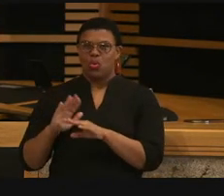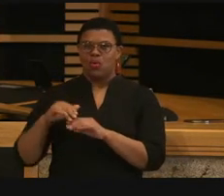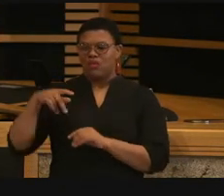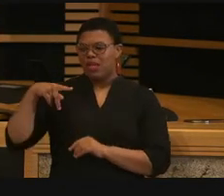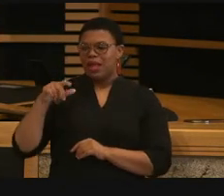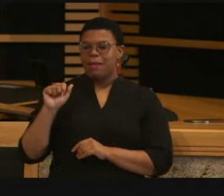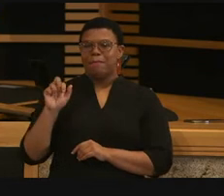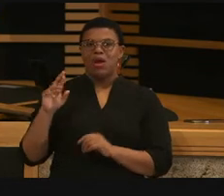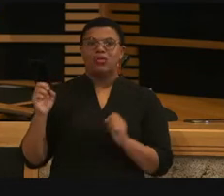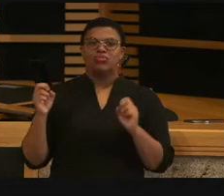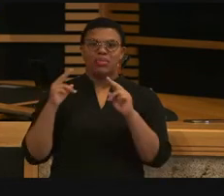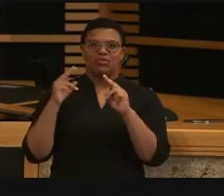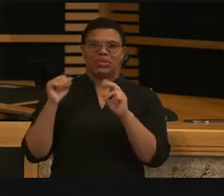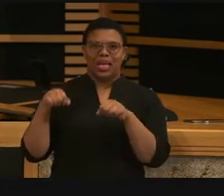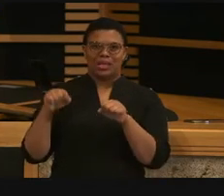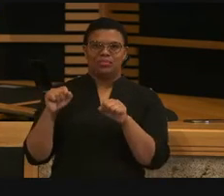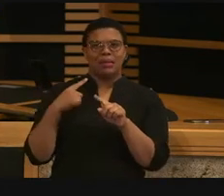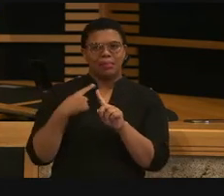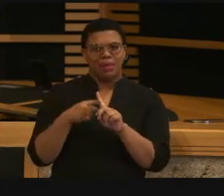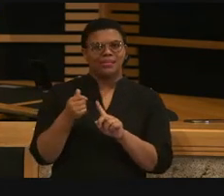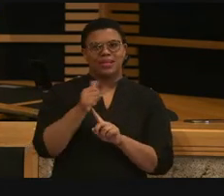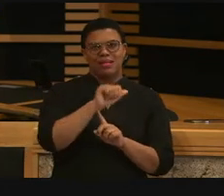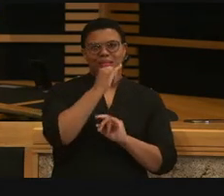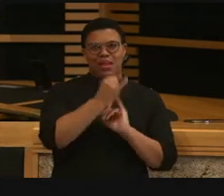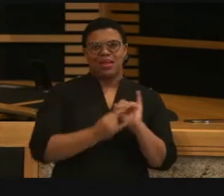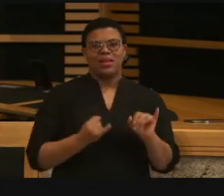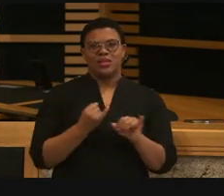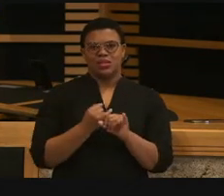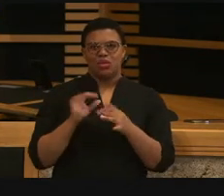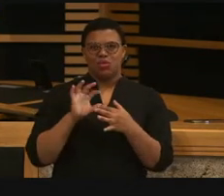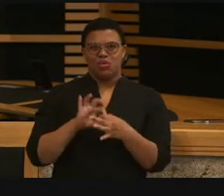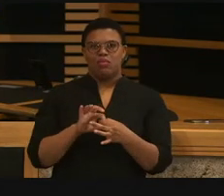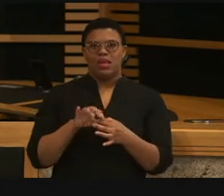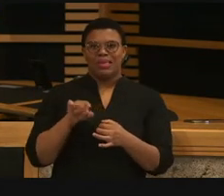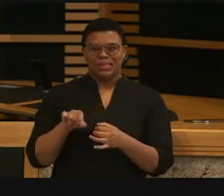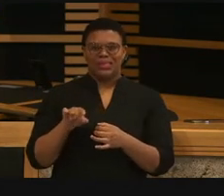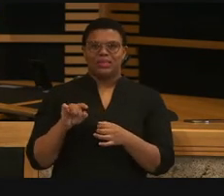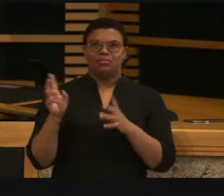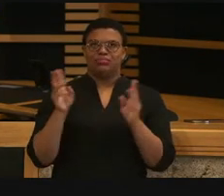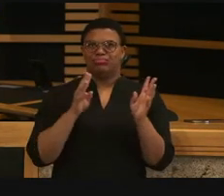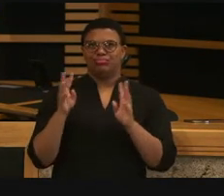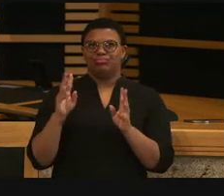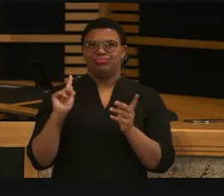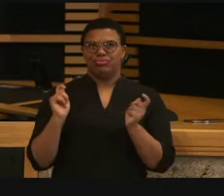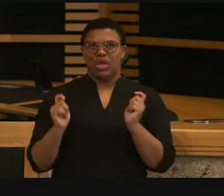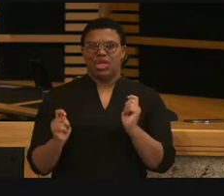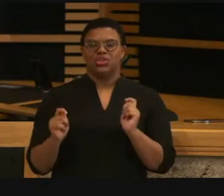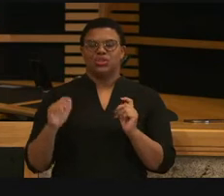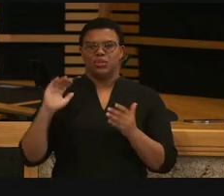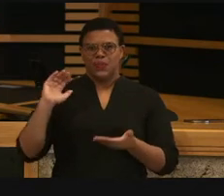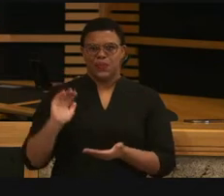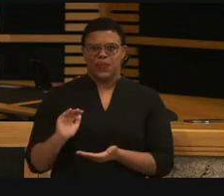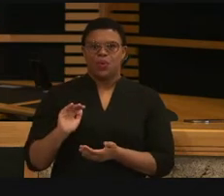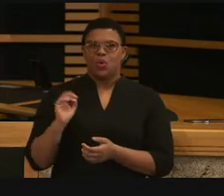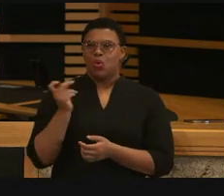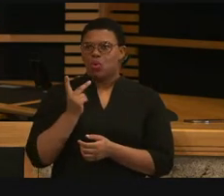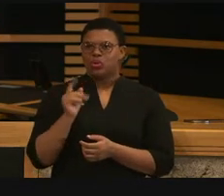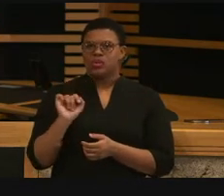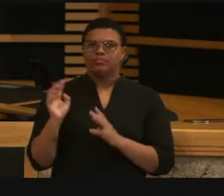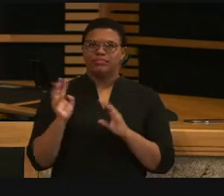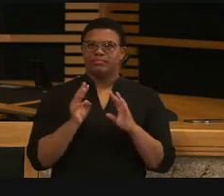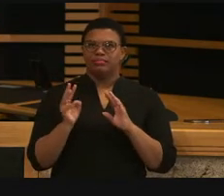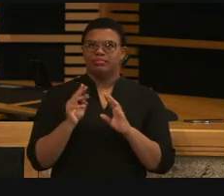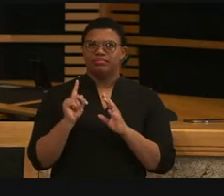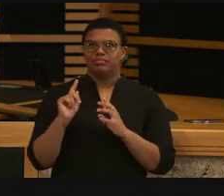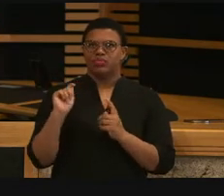Agreement and other international commitments to reduce the impacts of climate change. Recognizes the impacts of climate change on the